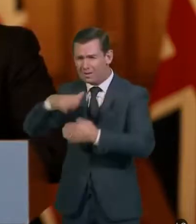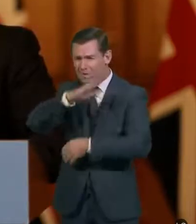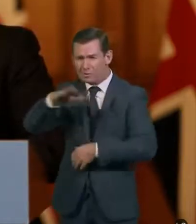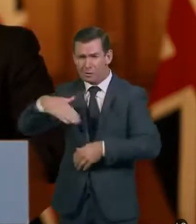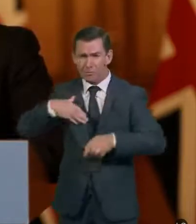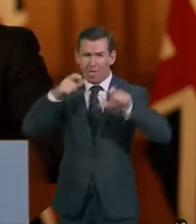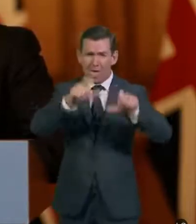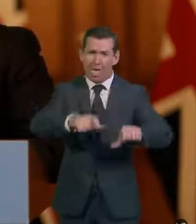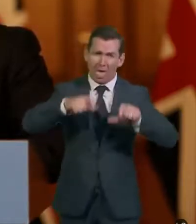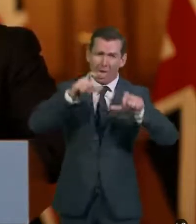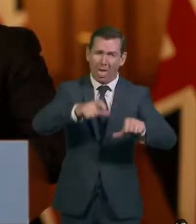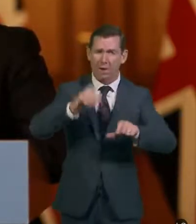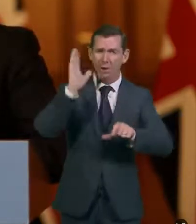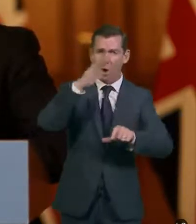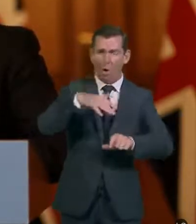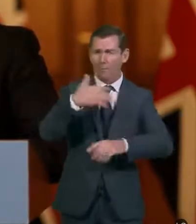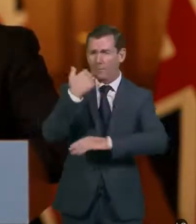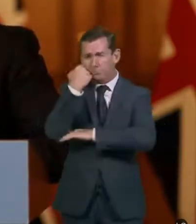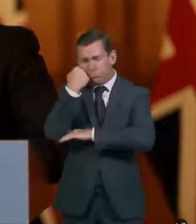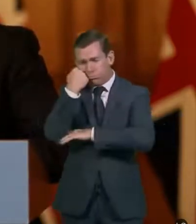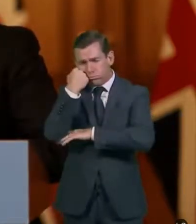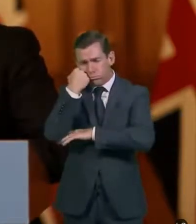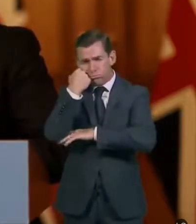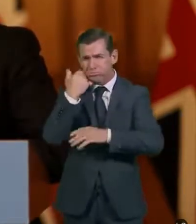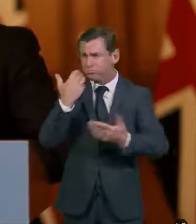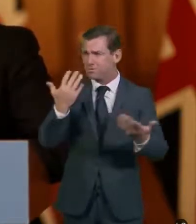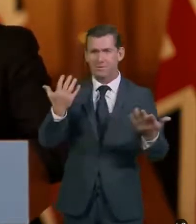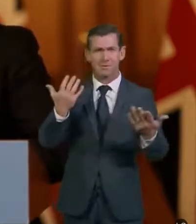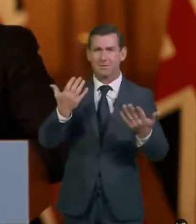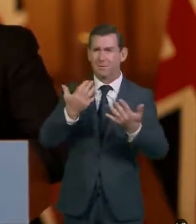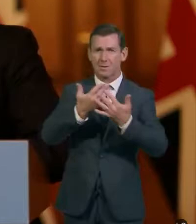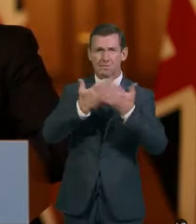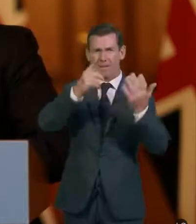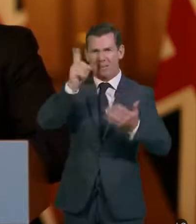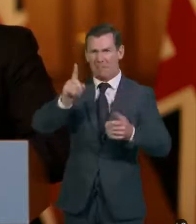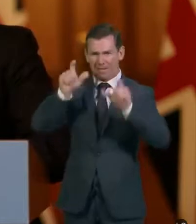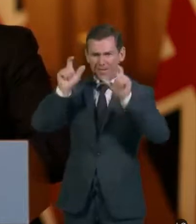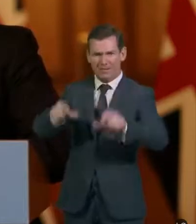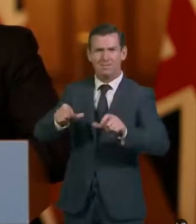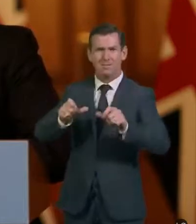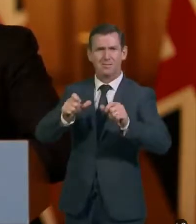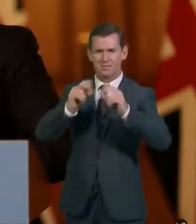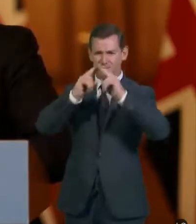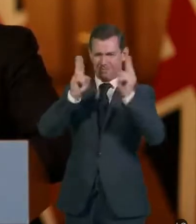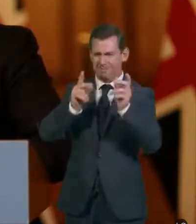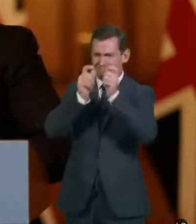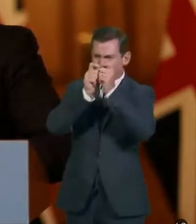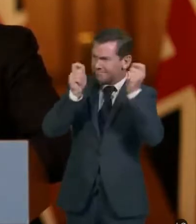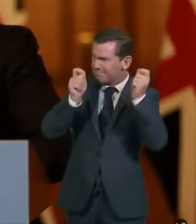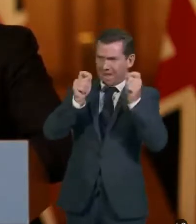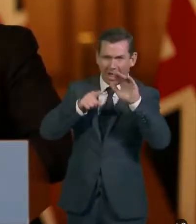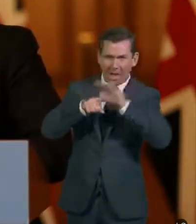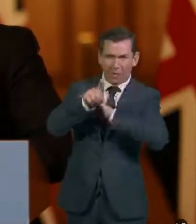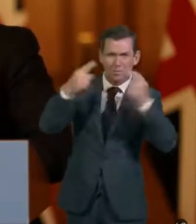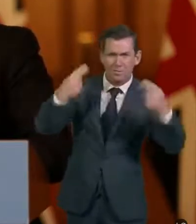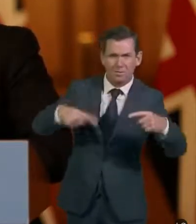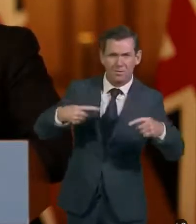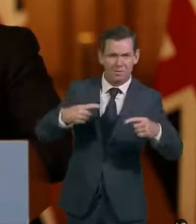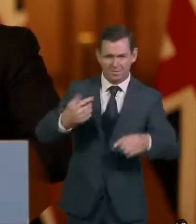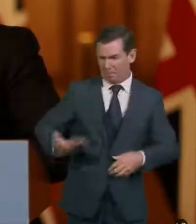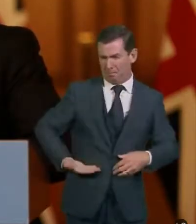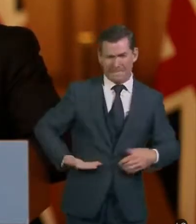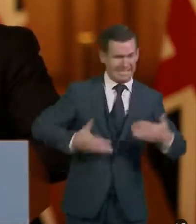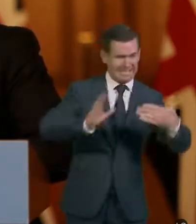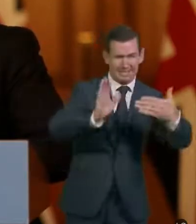forcing people effectively to stay at home, making it very difficult for businesses to continue in a way that